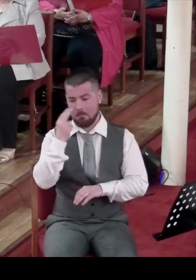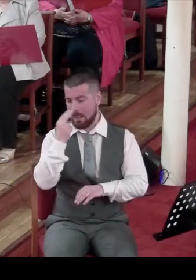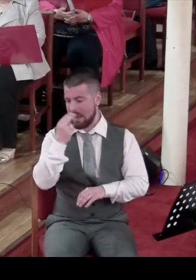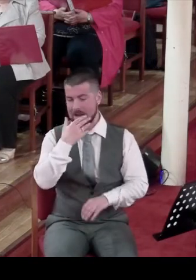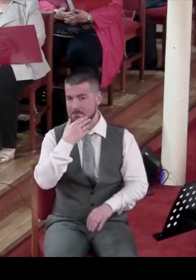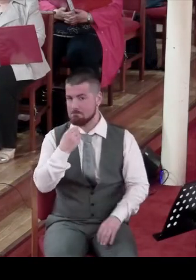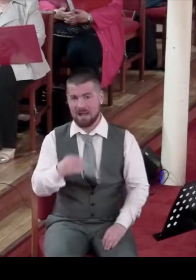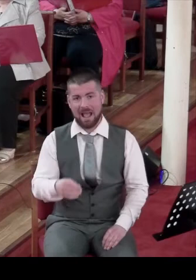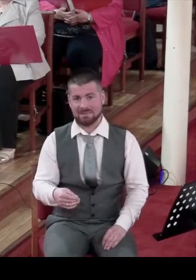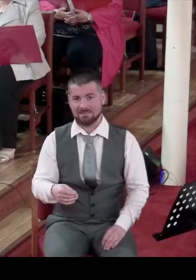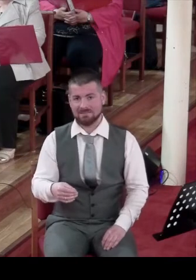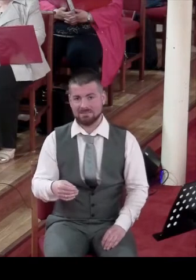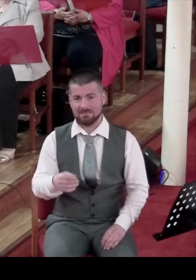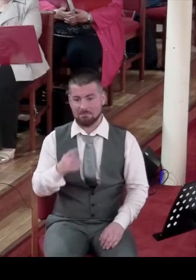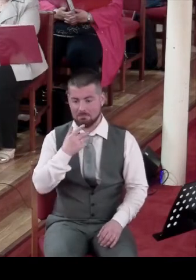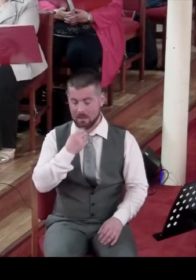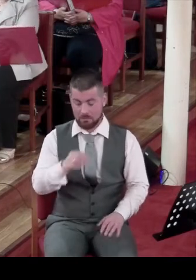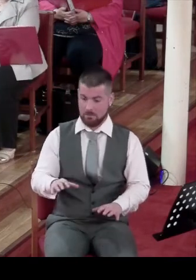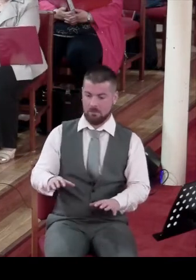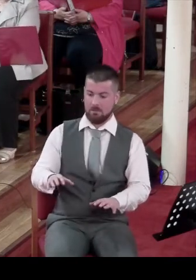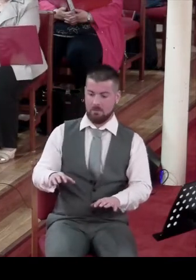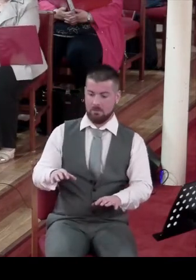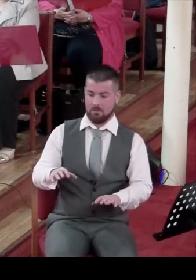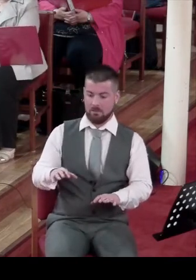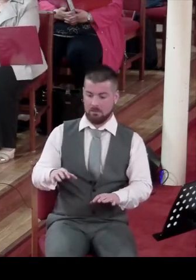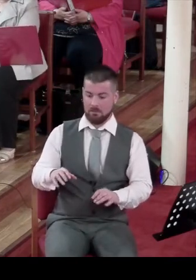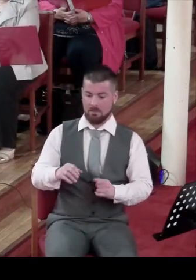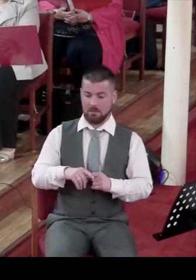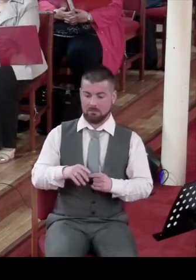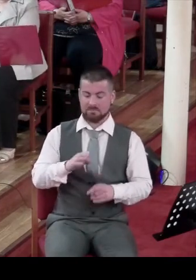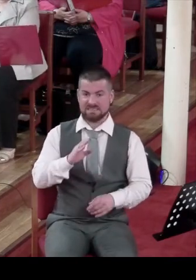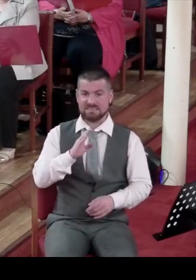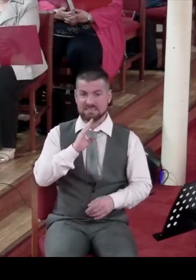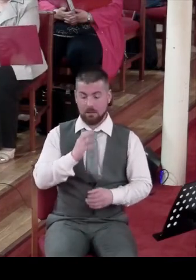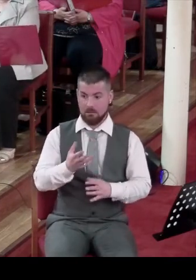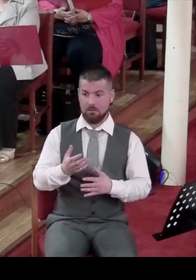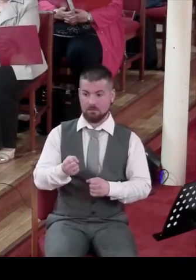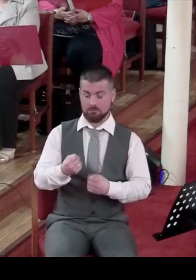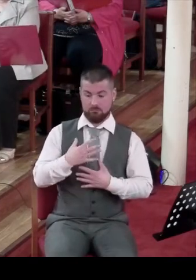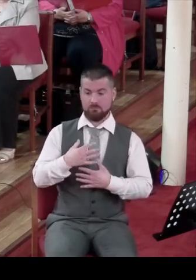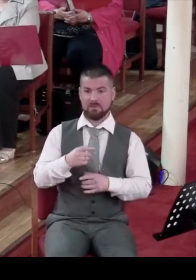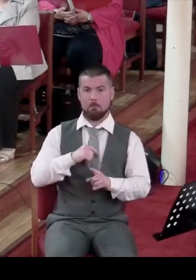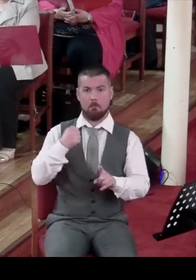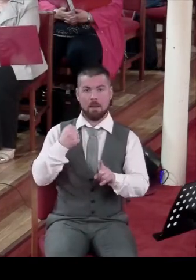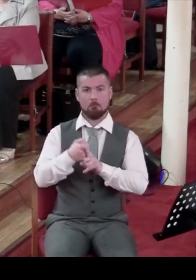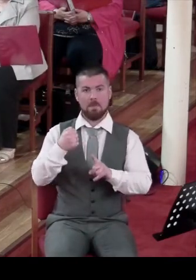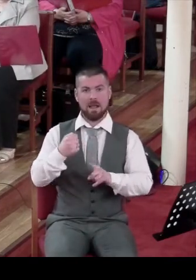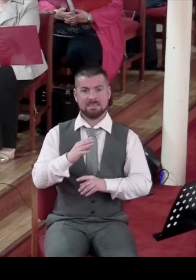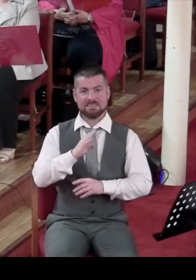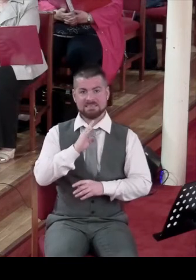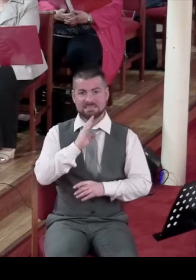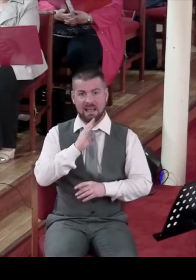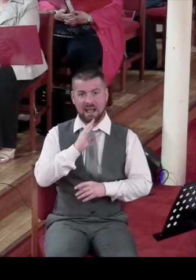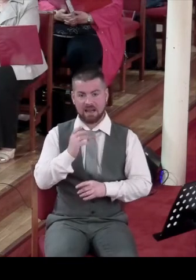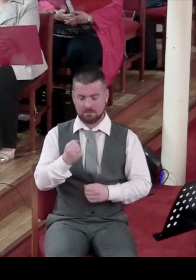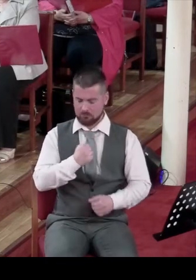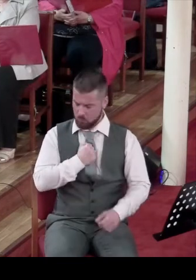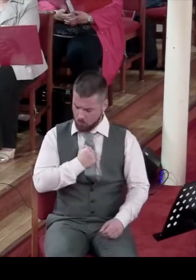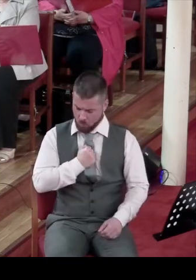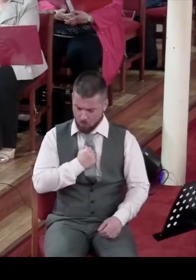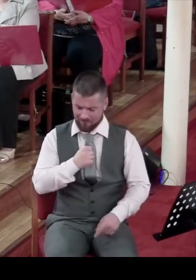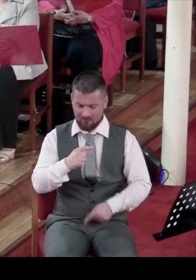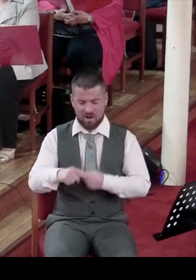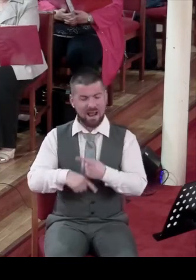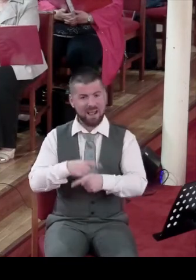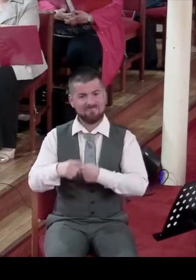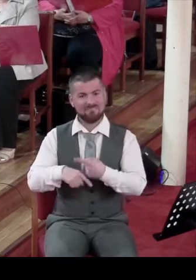How sad that was. And he carried that sadness with him for the rest of his life. This hymn was